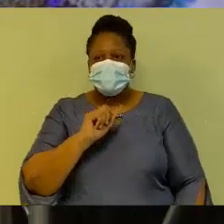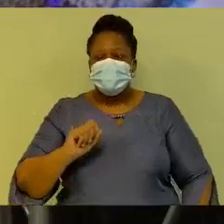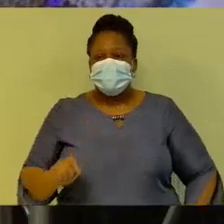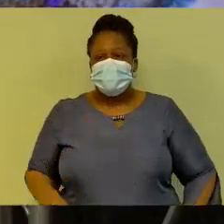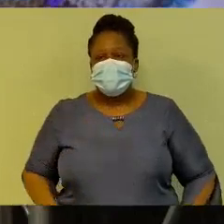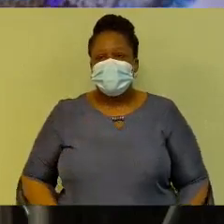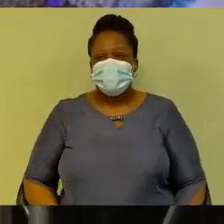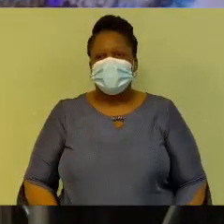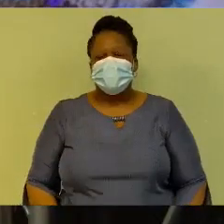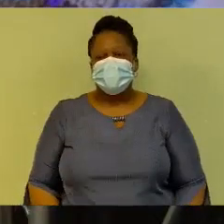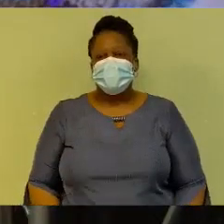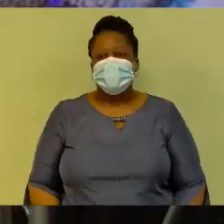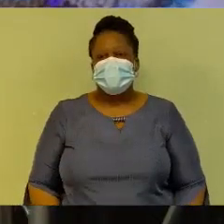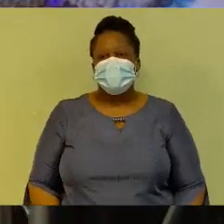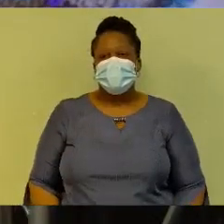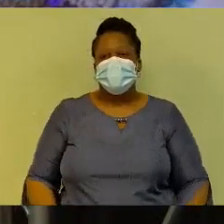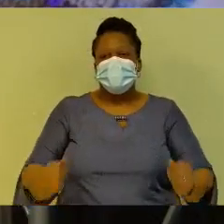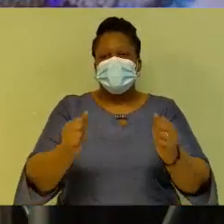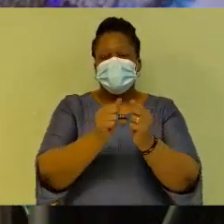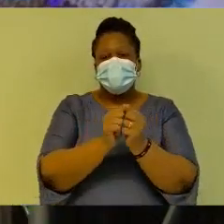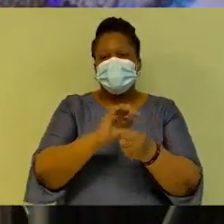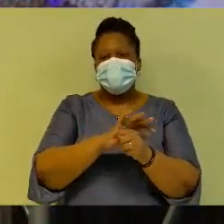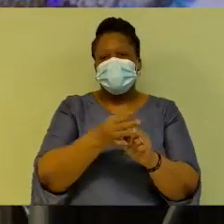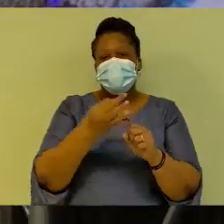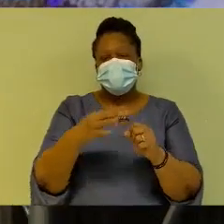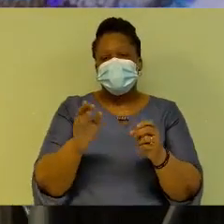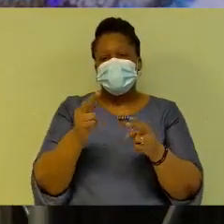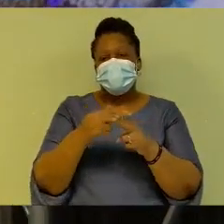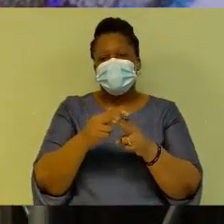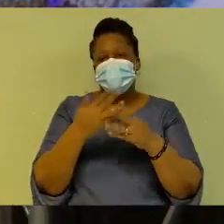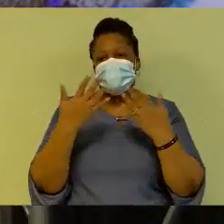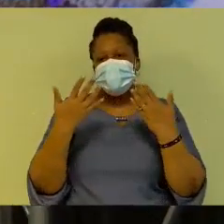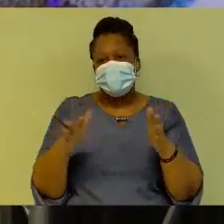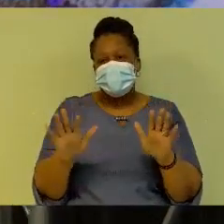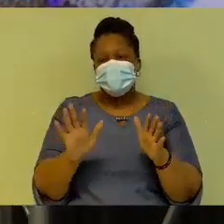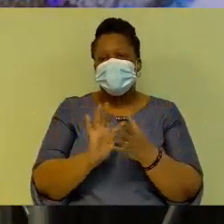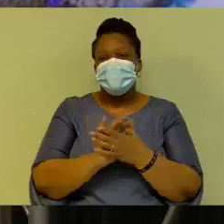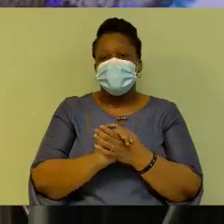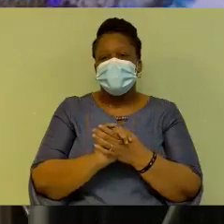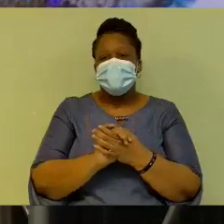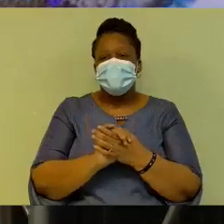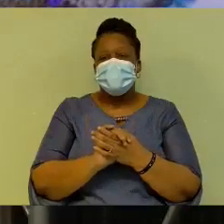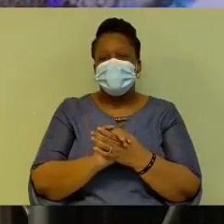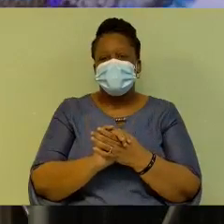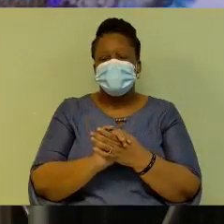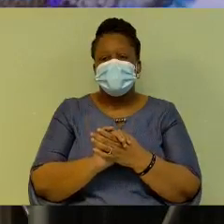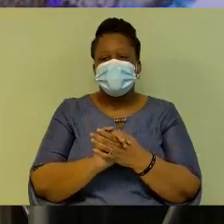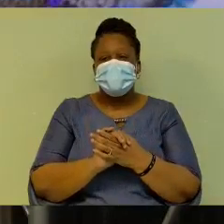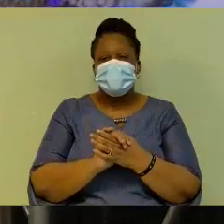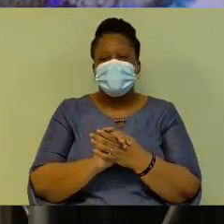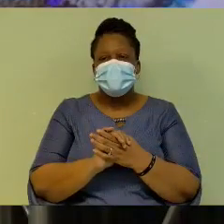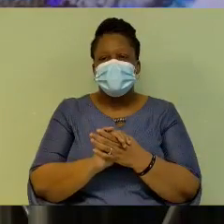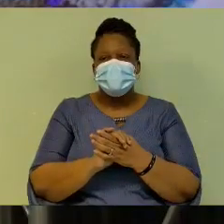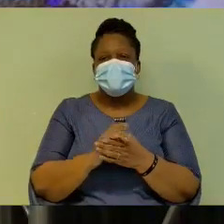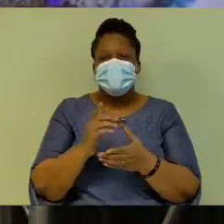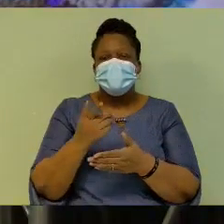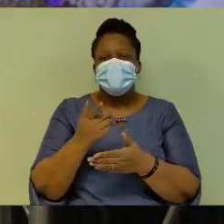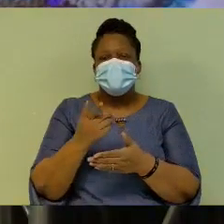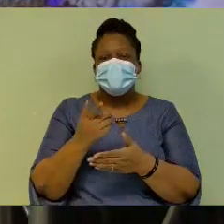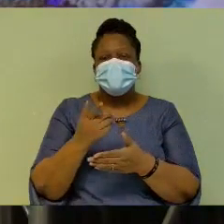With the virus cases almost gone and never an epidemic in St. Kitts and Nevis, what